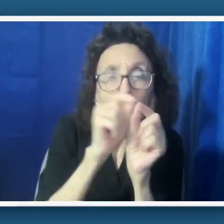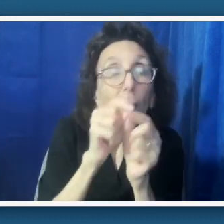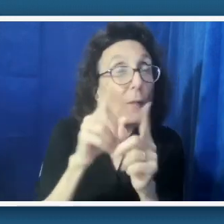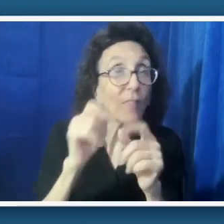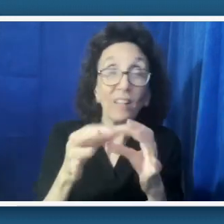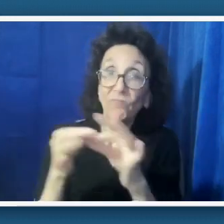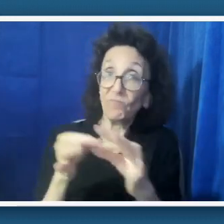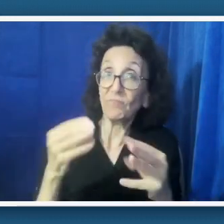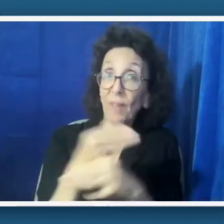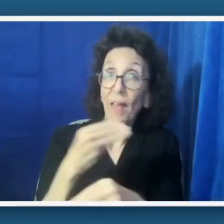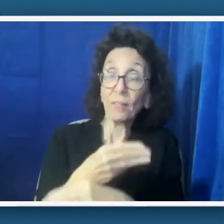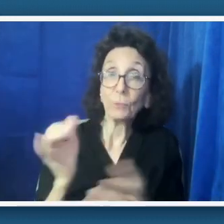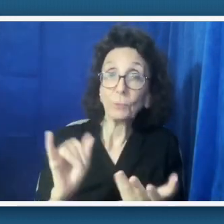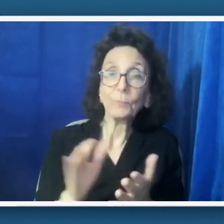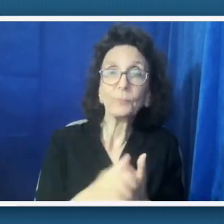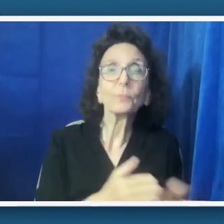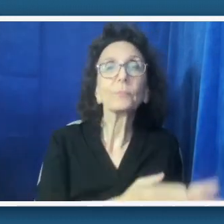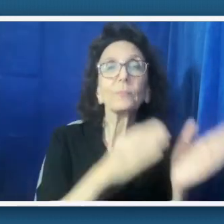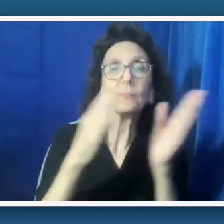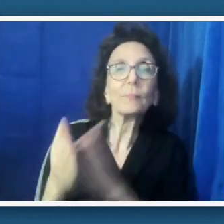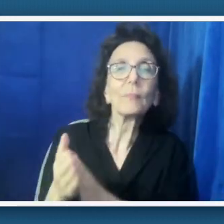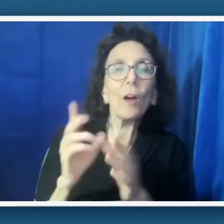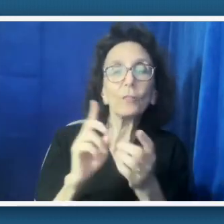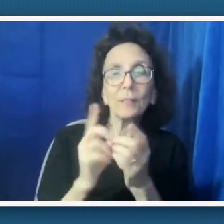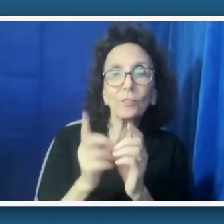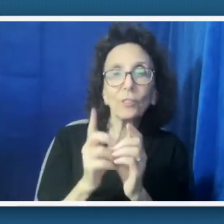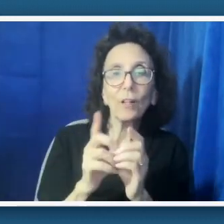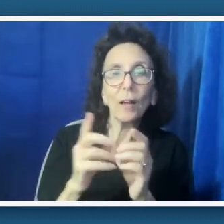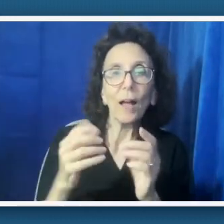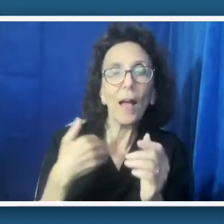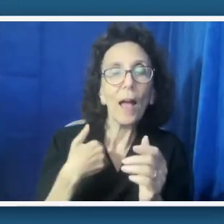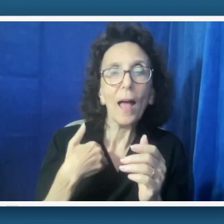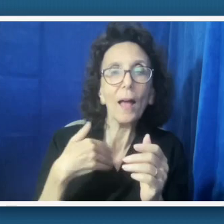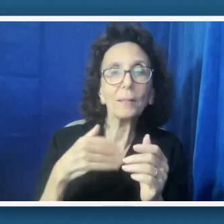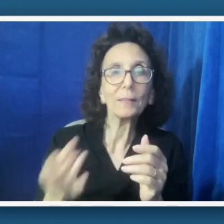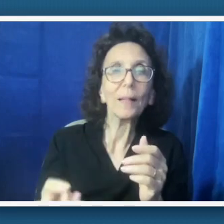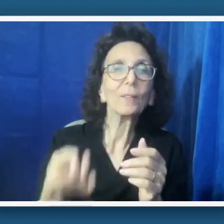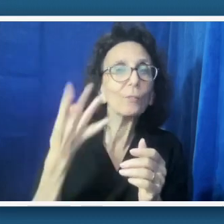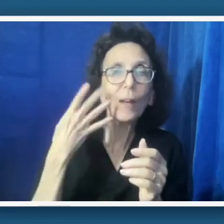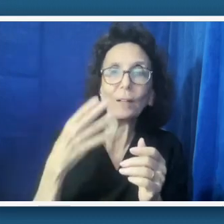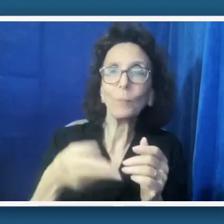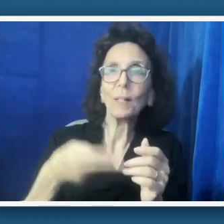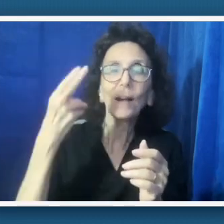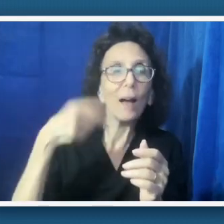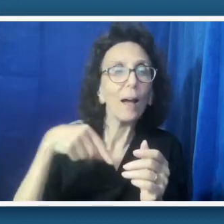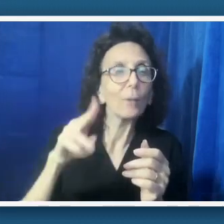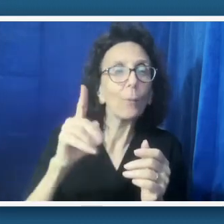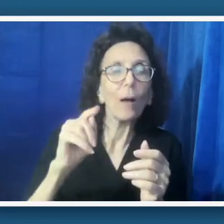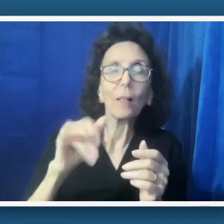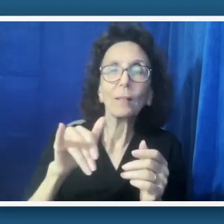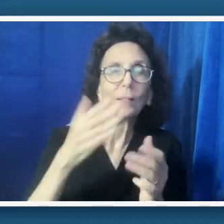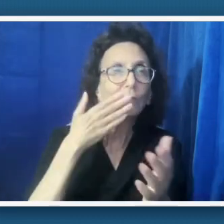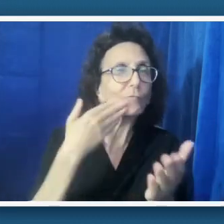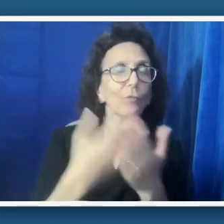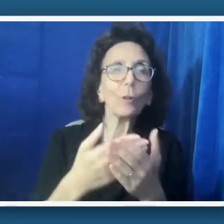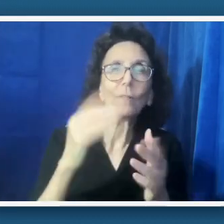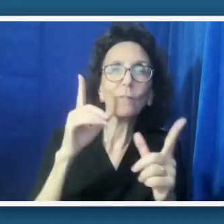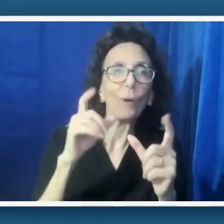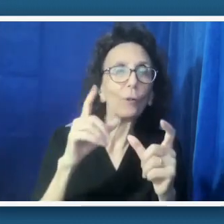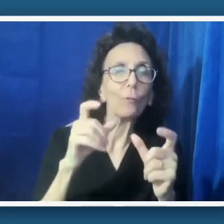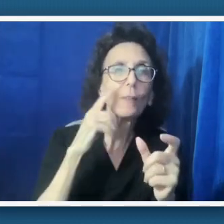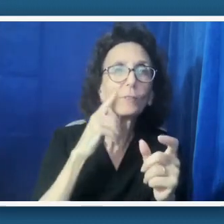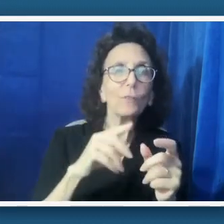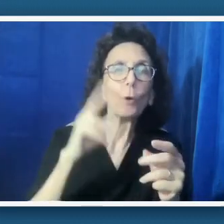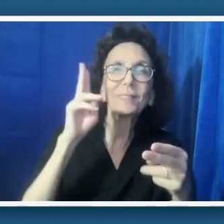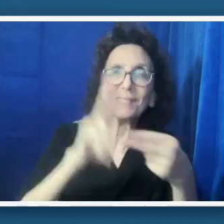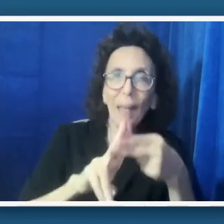well. Our digital collection on our website has some really incredibly high quality photographs of individual stamps and stamp sheets.